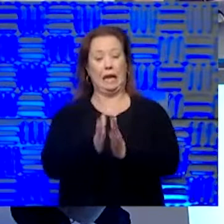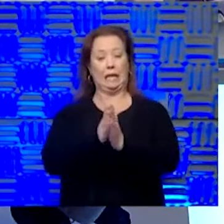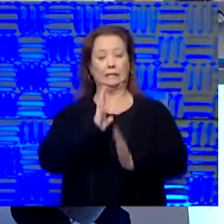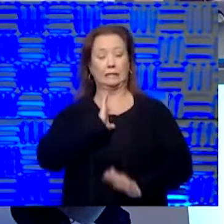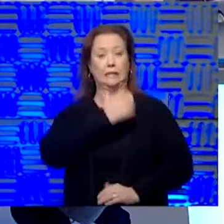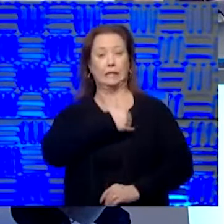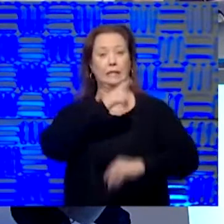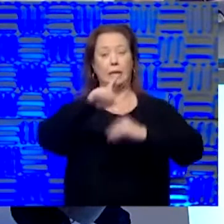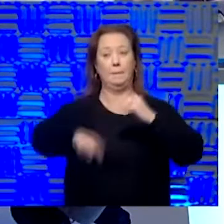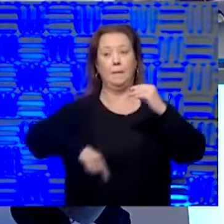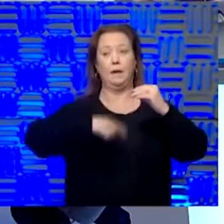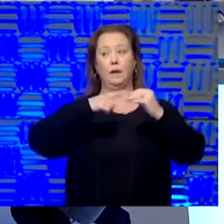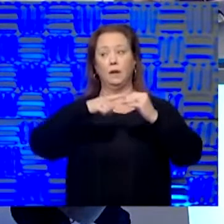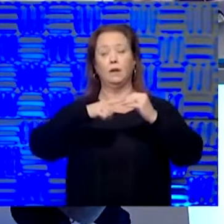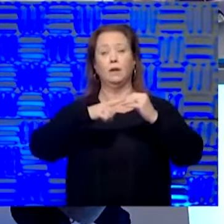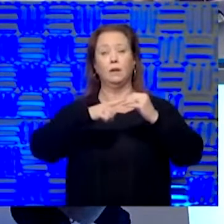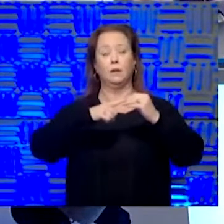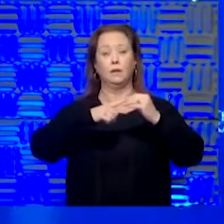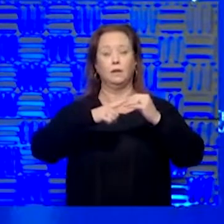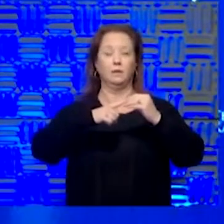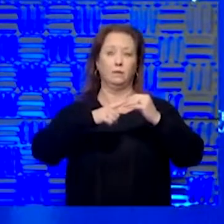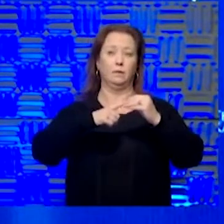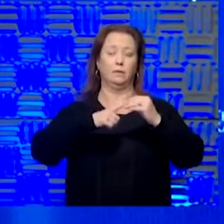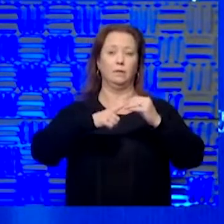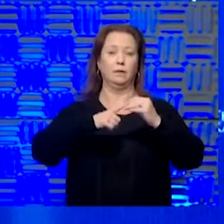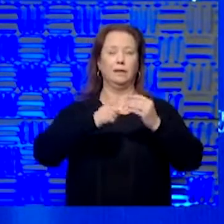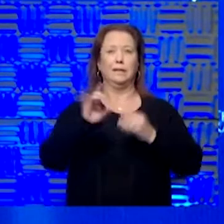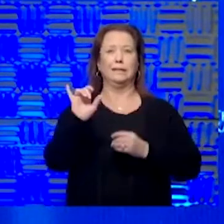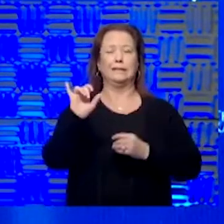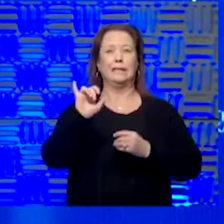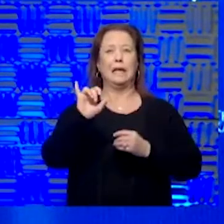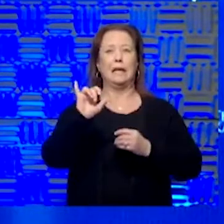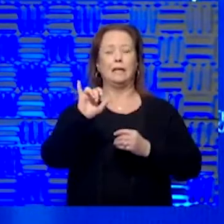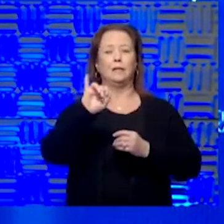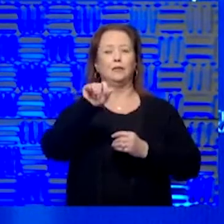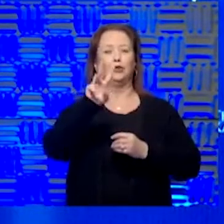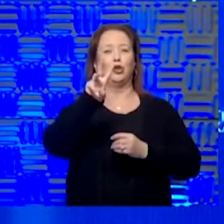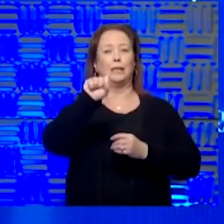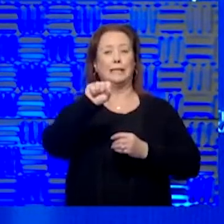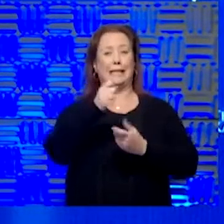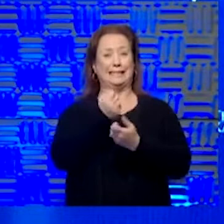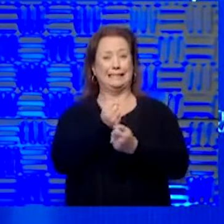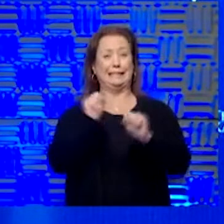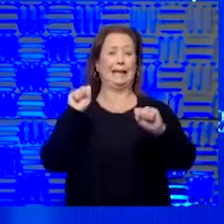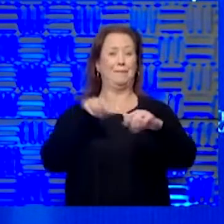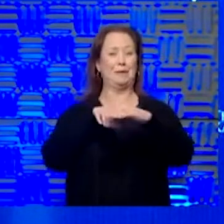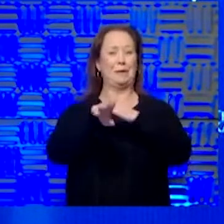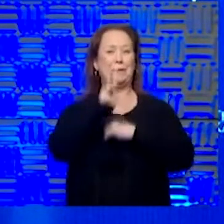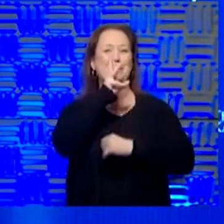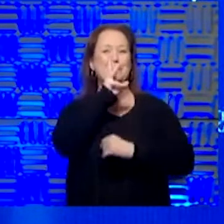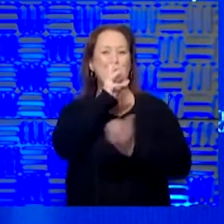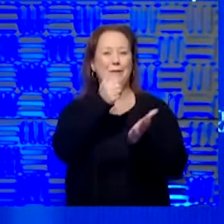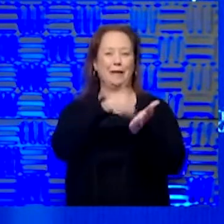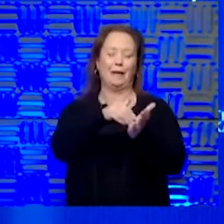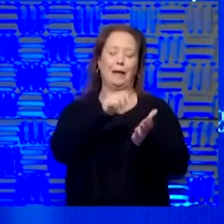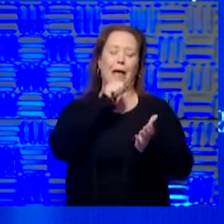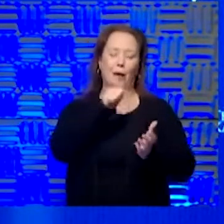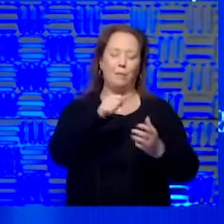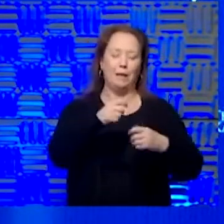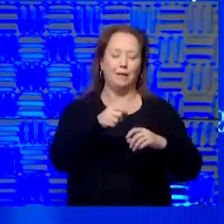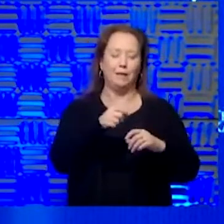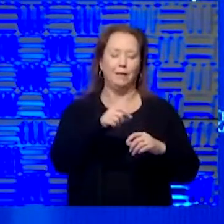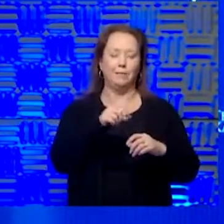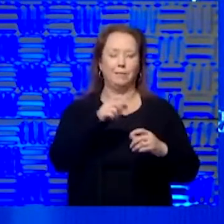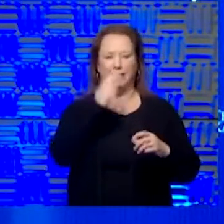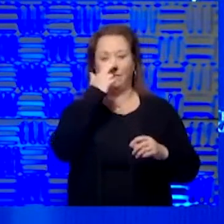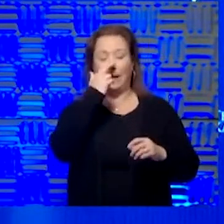question about whether it's kind of like that line from Jaws, is it safe to go back out in the water? I'm not trying to make light of it, but it's a